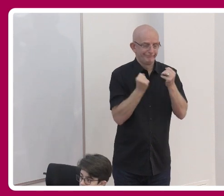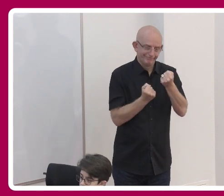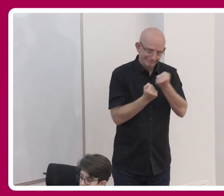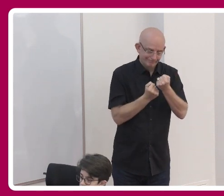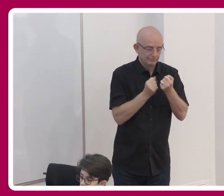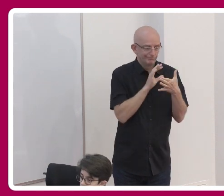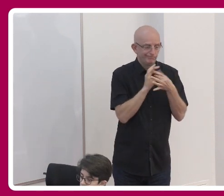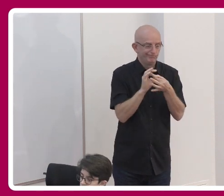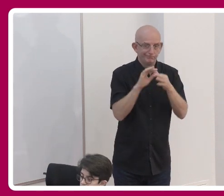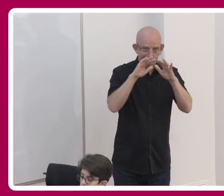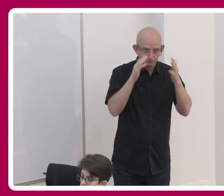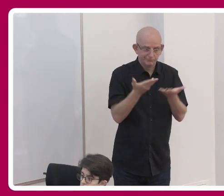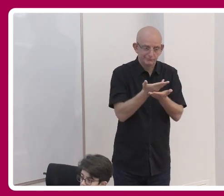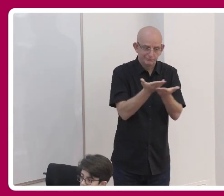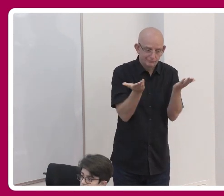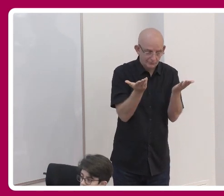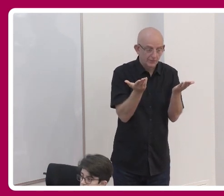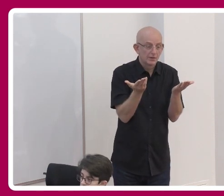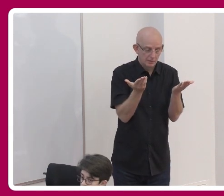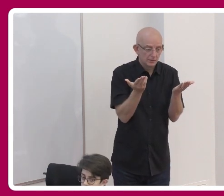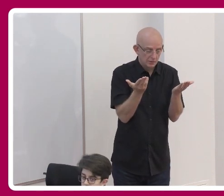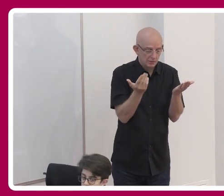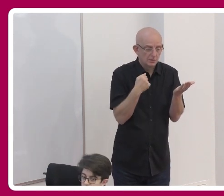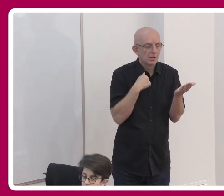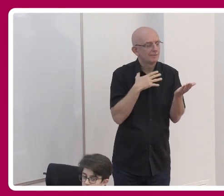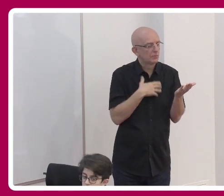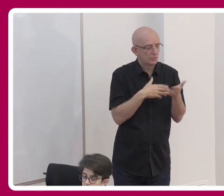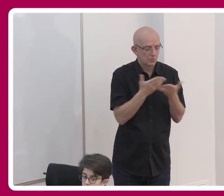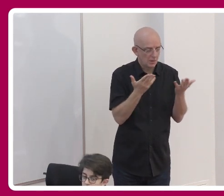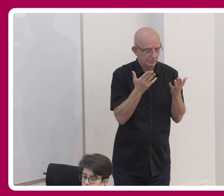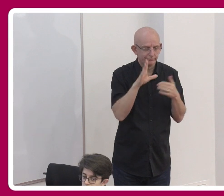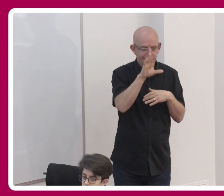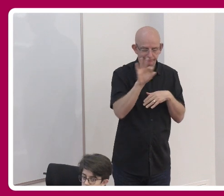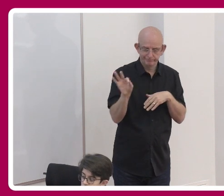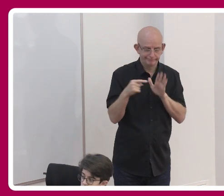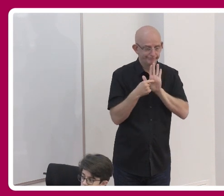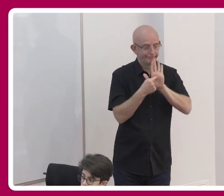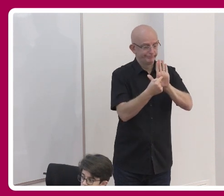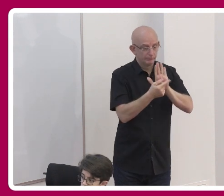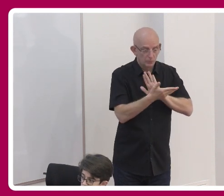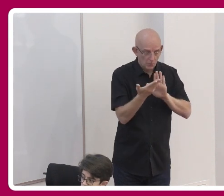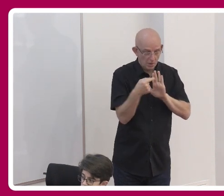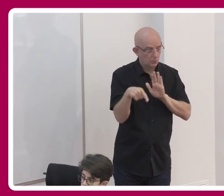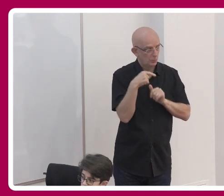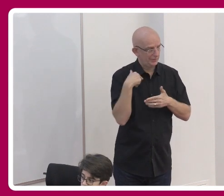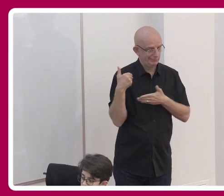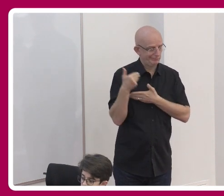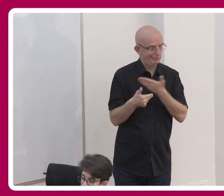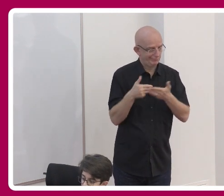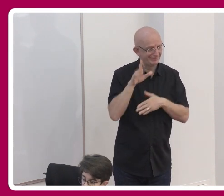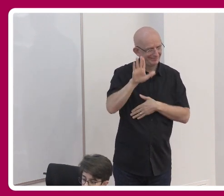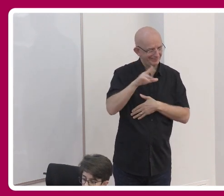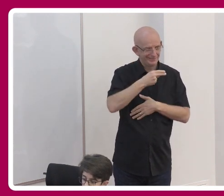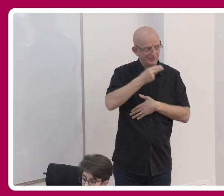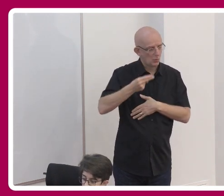I'd like to highlight an approach that we are taking with Indonesia and with a couple of other countries is to